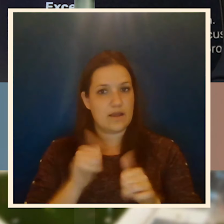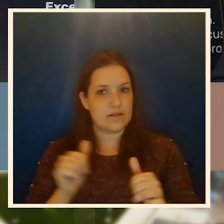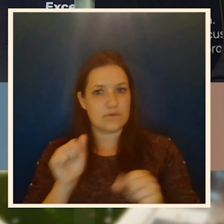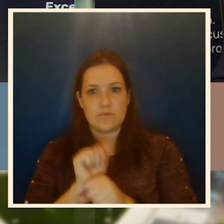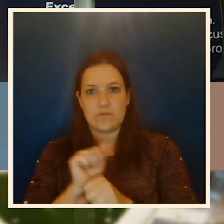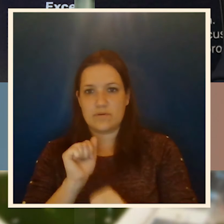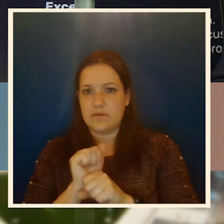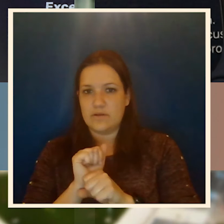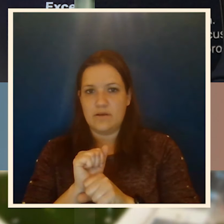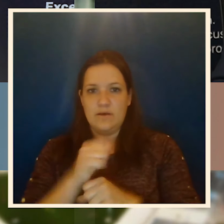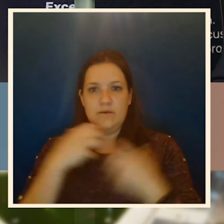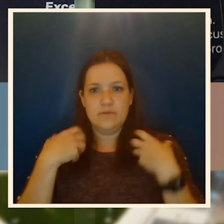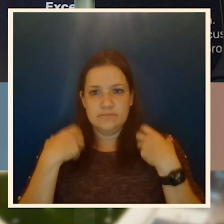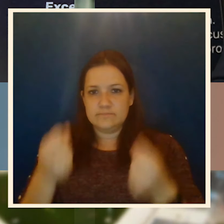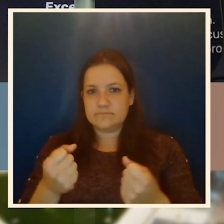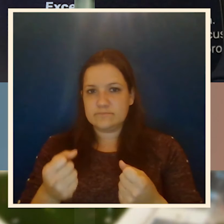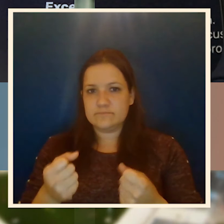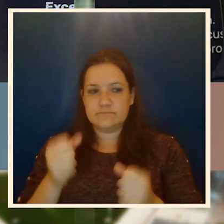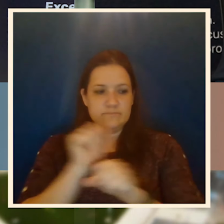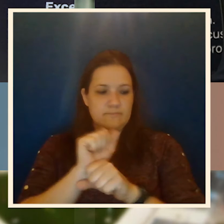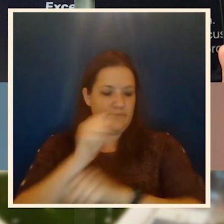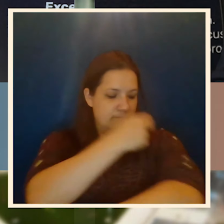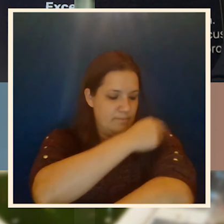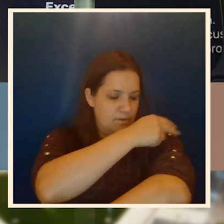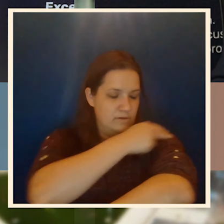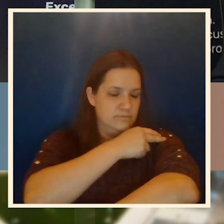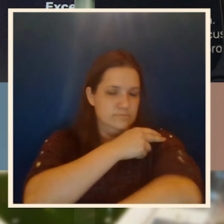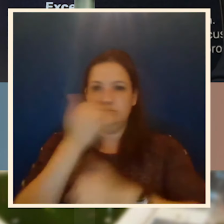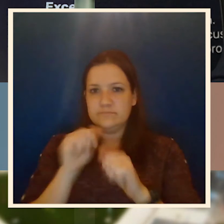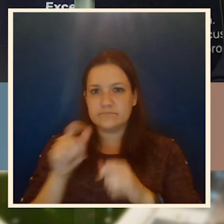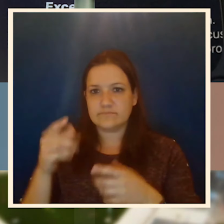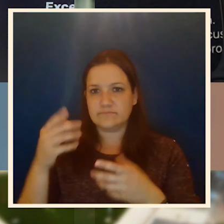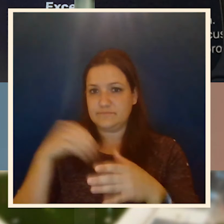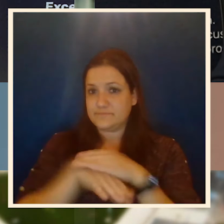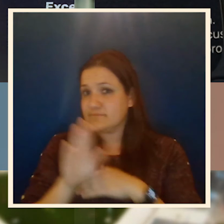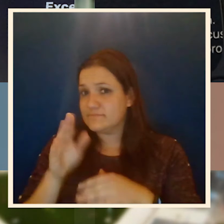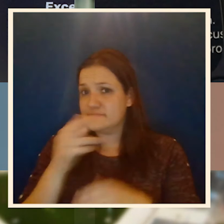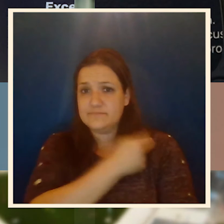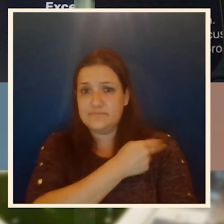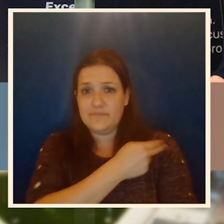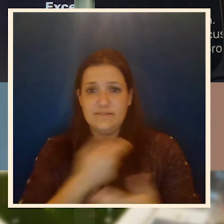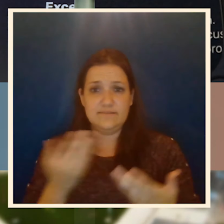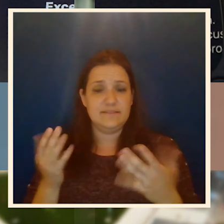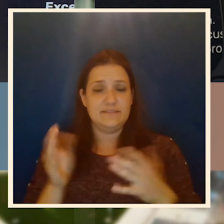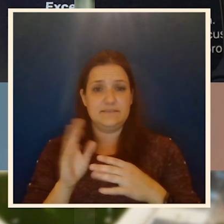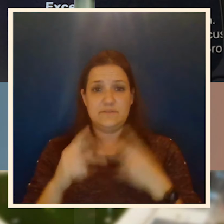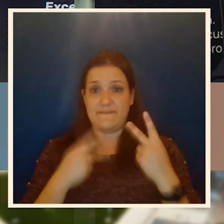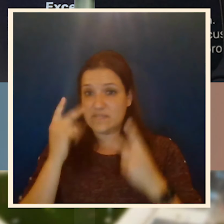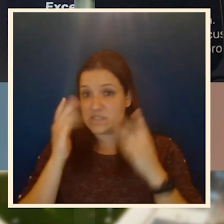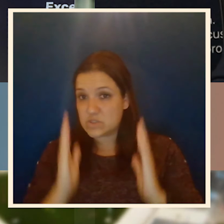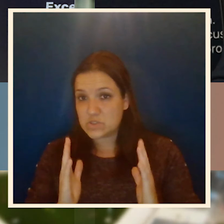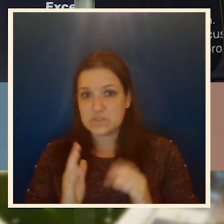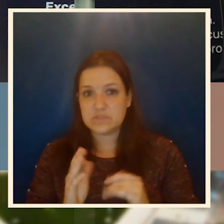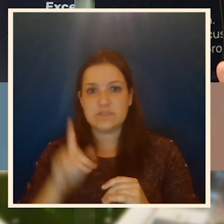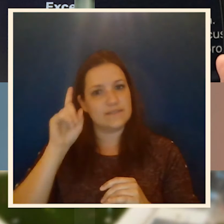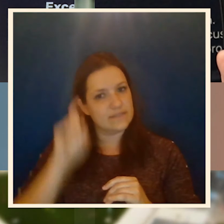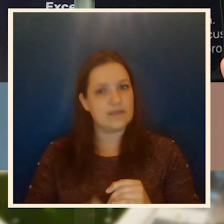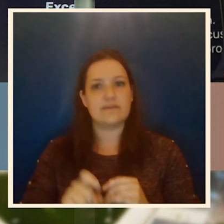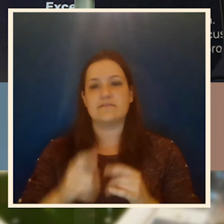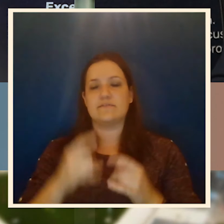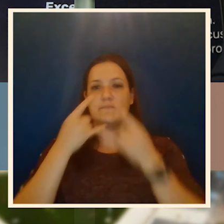unfortunately, in healthcare. Mm-hmm. So anybody that currently works in healthcare, works in a hospital,